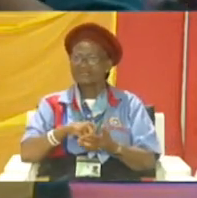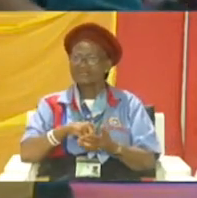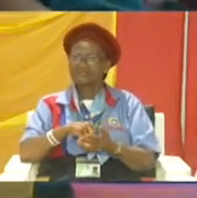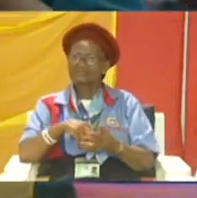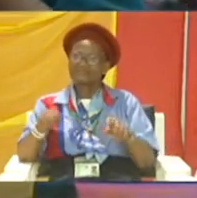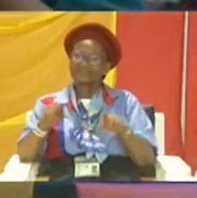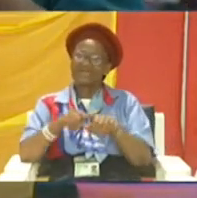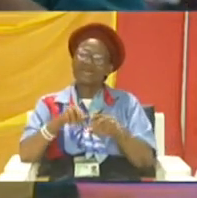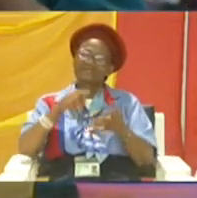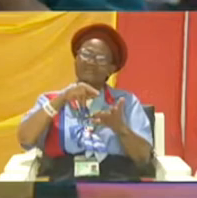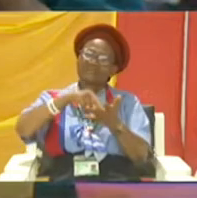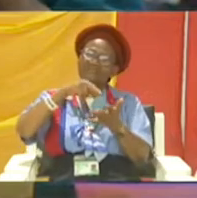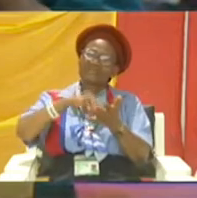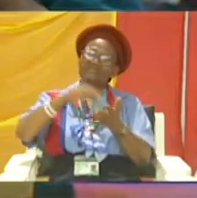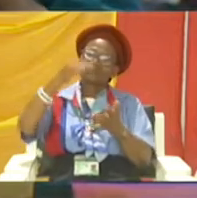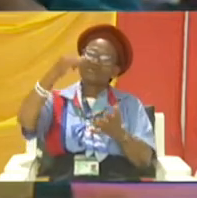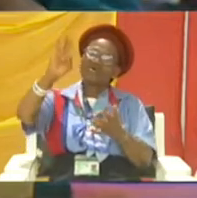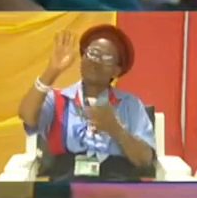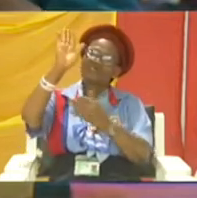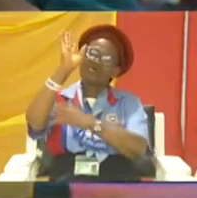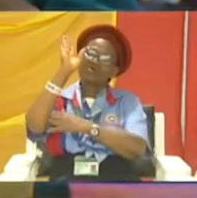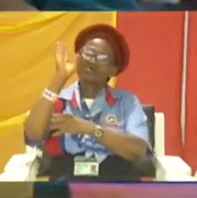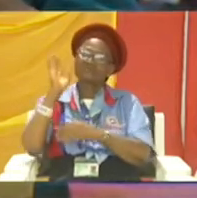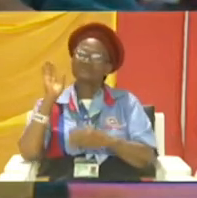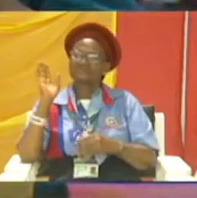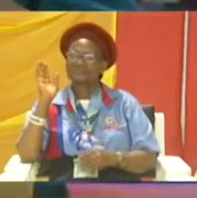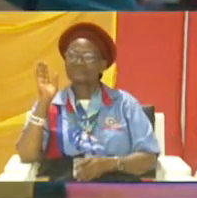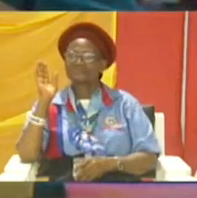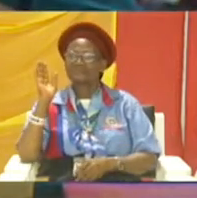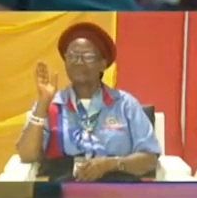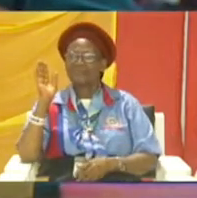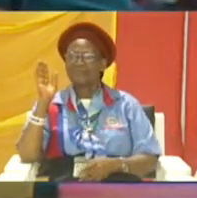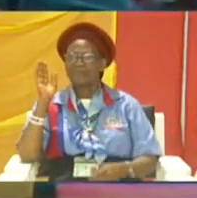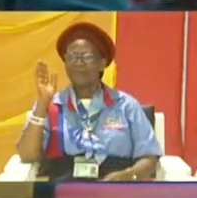as a representative of God and